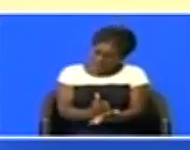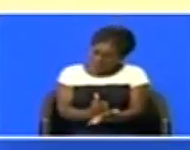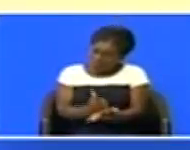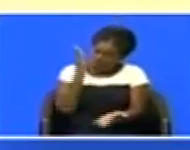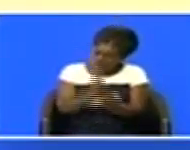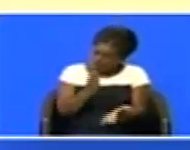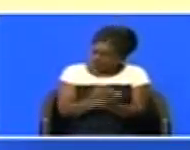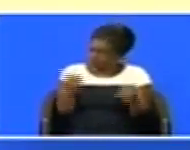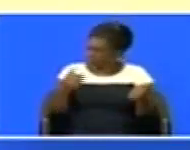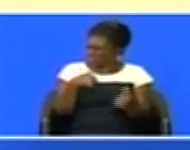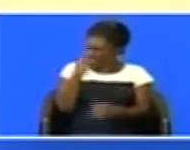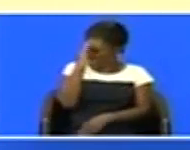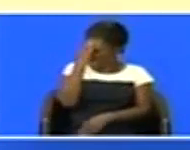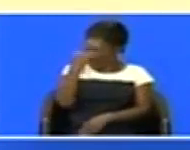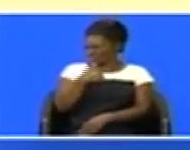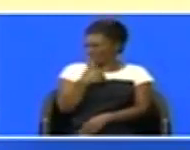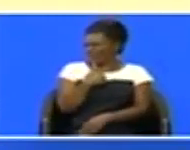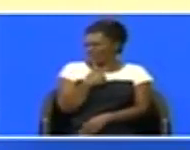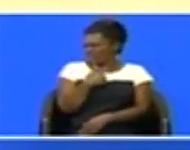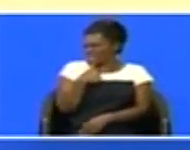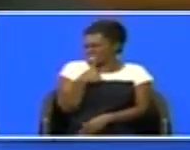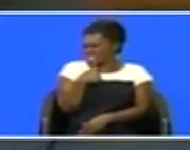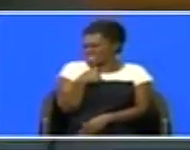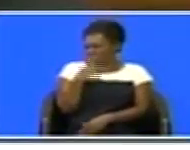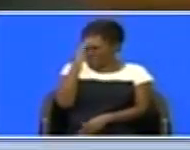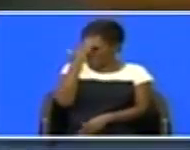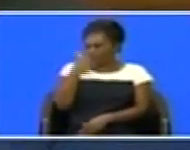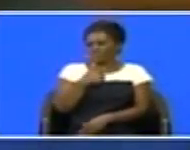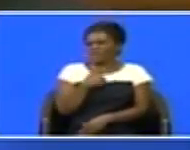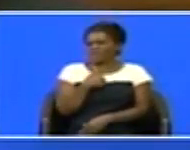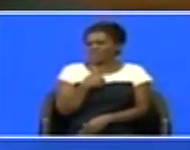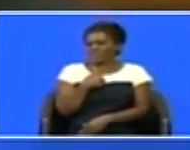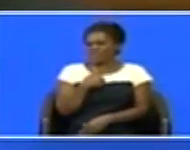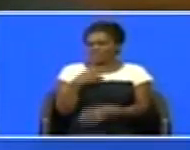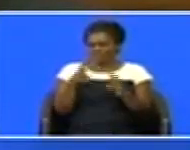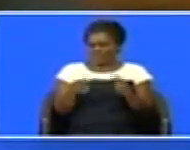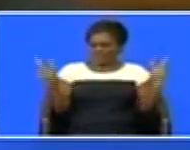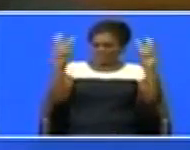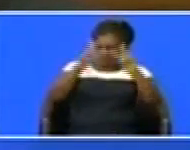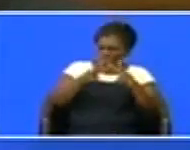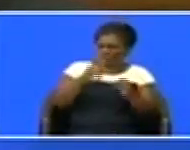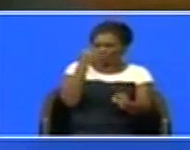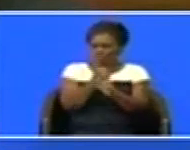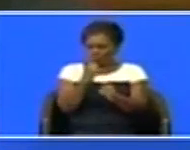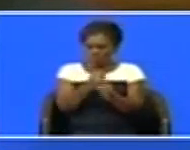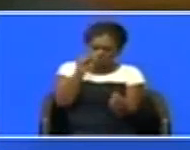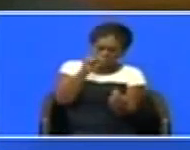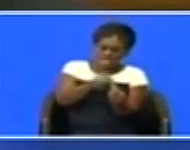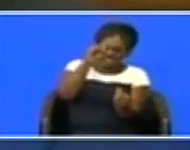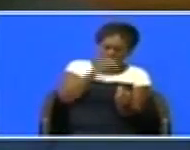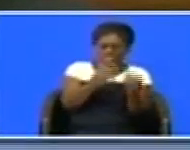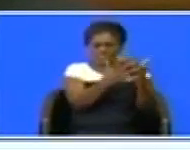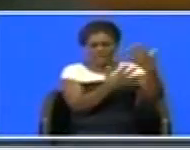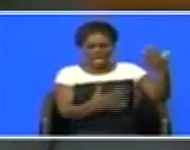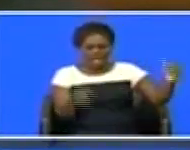or not. So first of all, I knew it was a scam. I hesitated. After the cardiac evaluation, we did all the blood tests and everything.